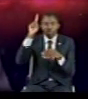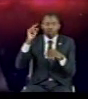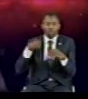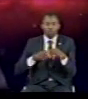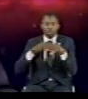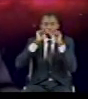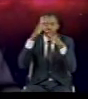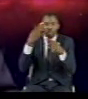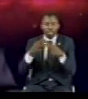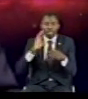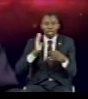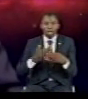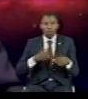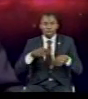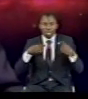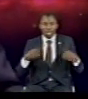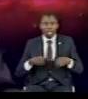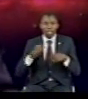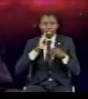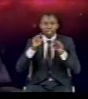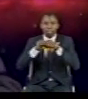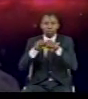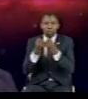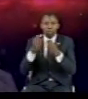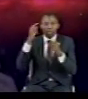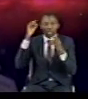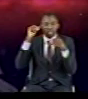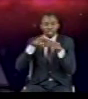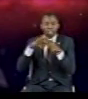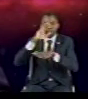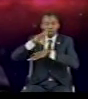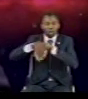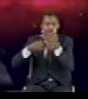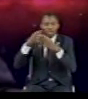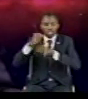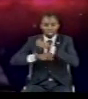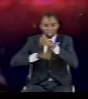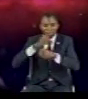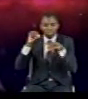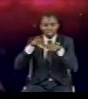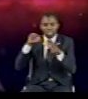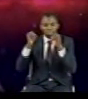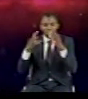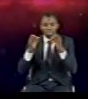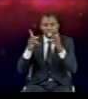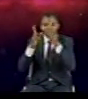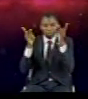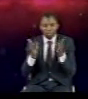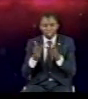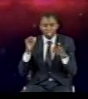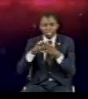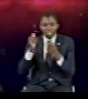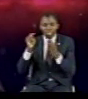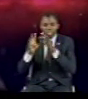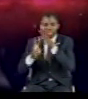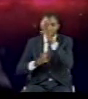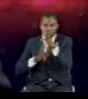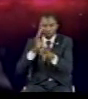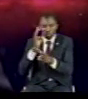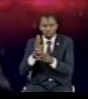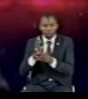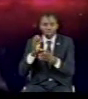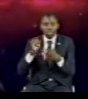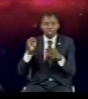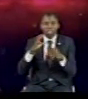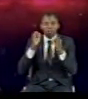hearts are broken for all the suffering in many places in the world. Many are starving, many are hungry because, O